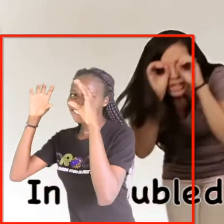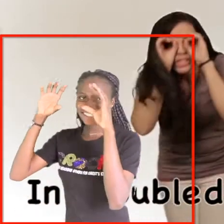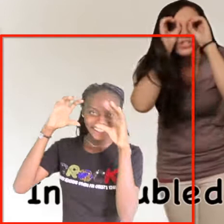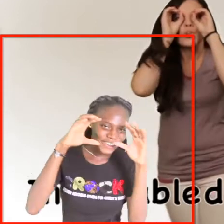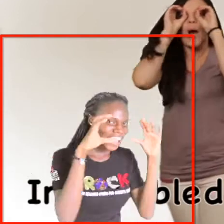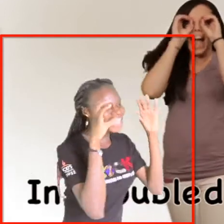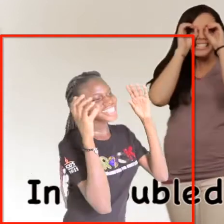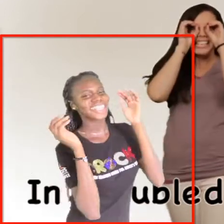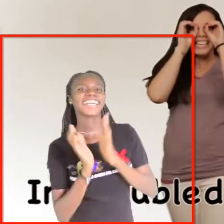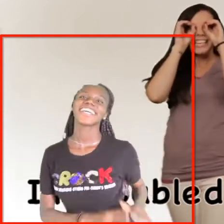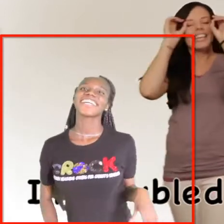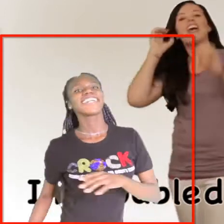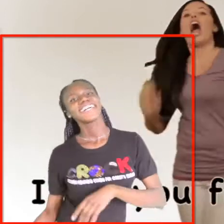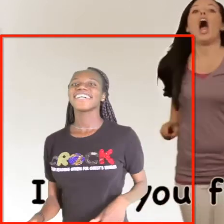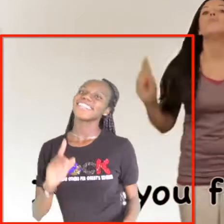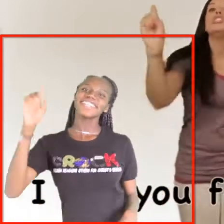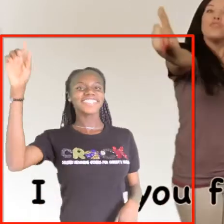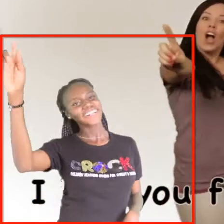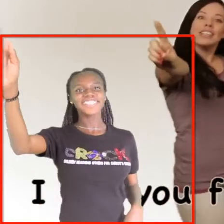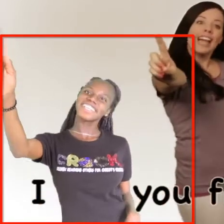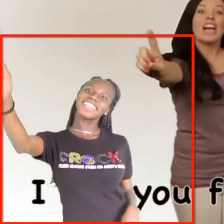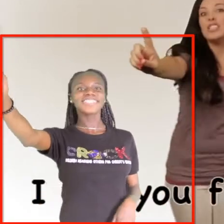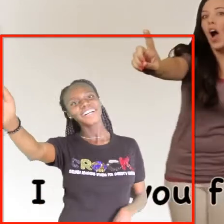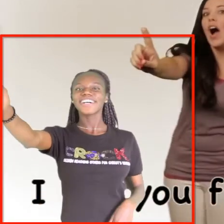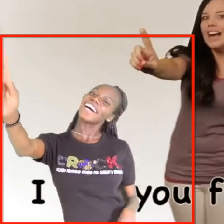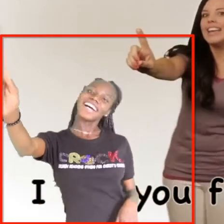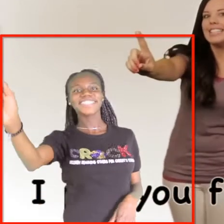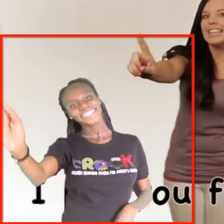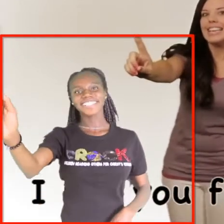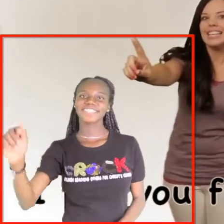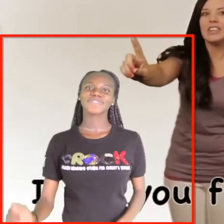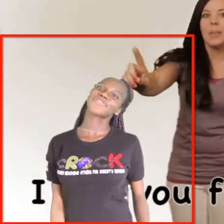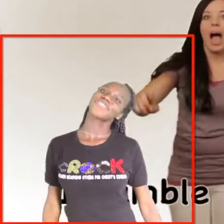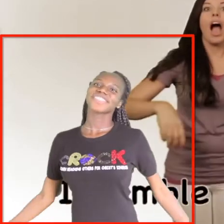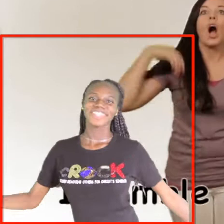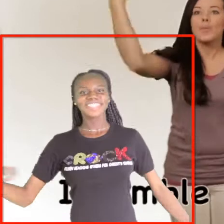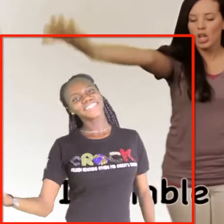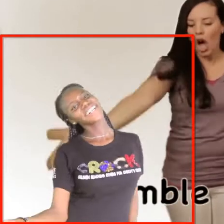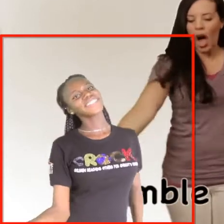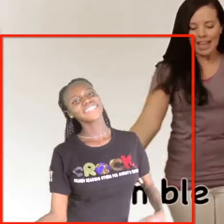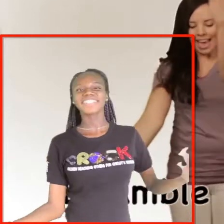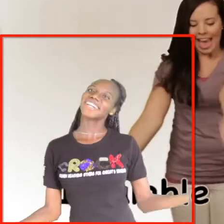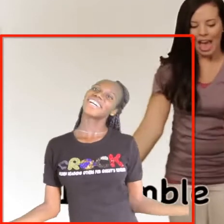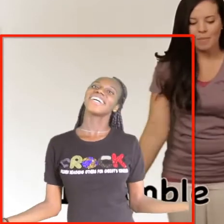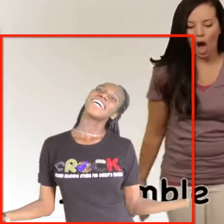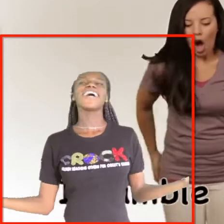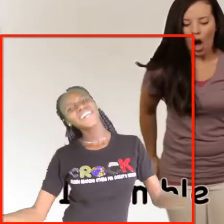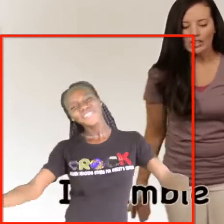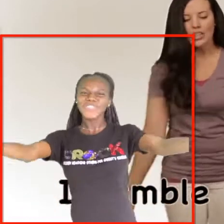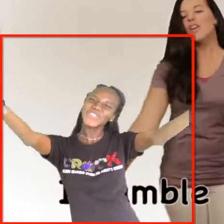couple times it's you I see. I put you first, that's all I need. I humble all I